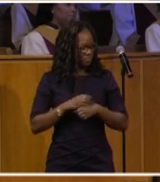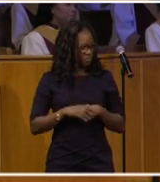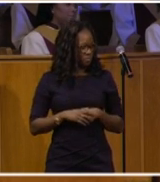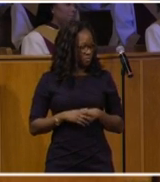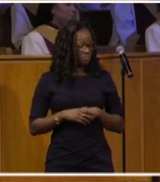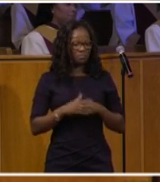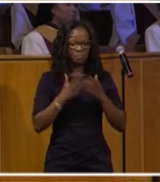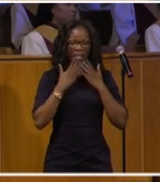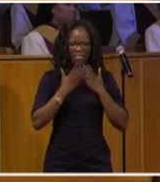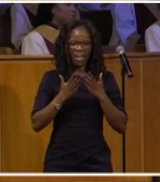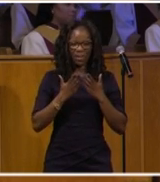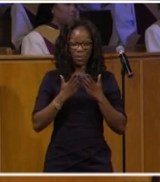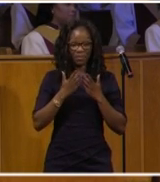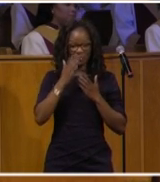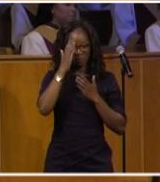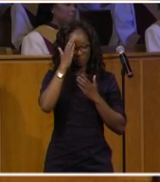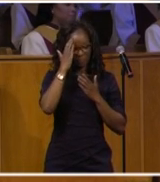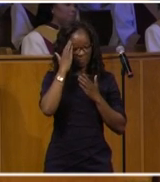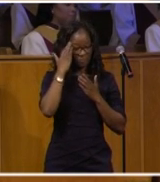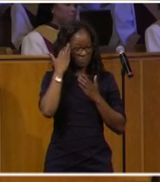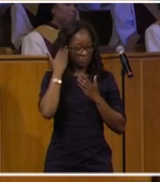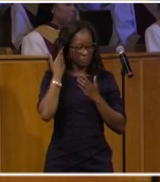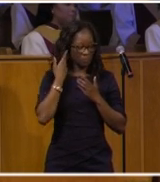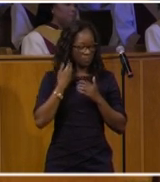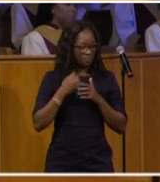I thank you.